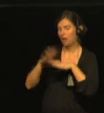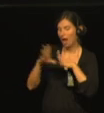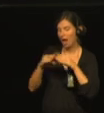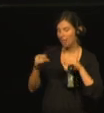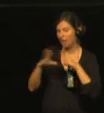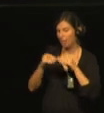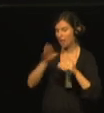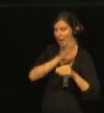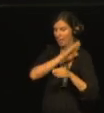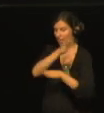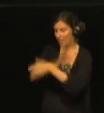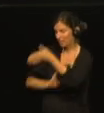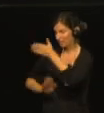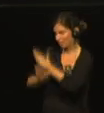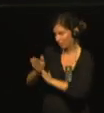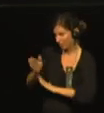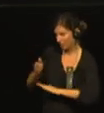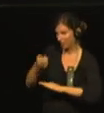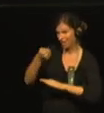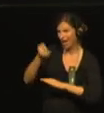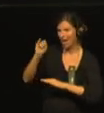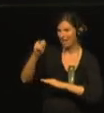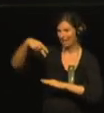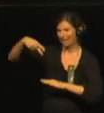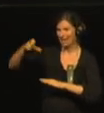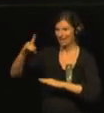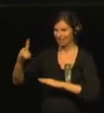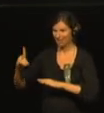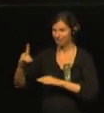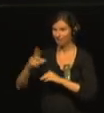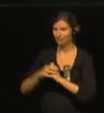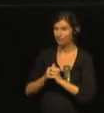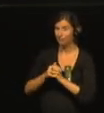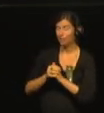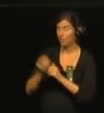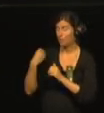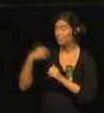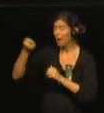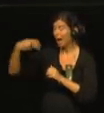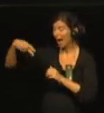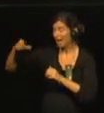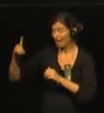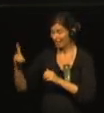And ANET was established by the European Commission in 2008.